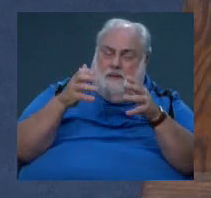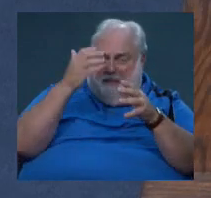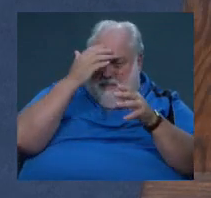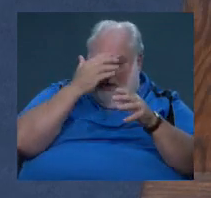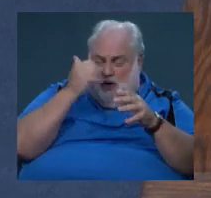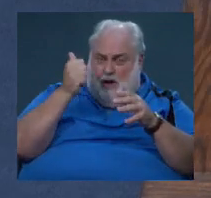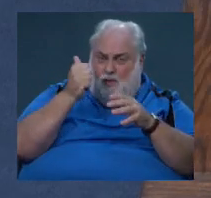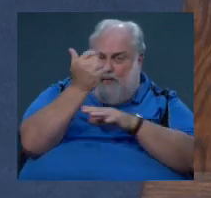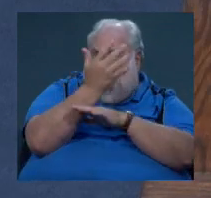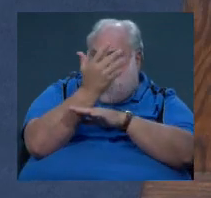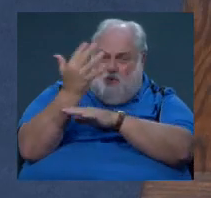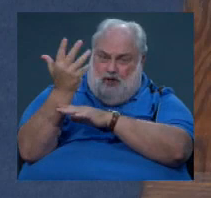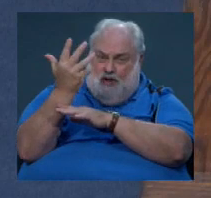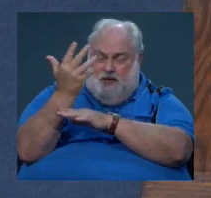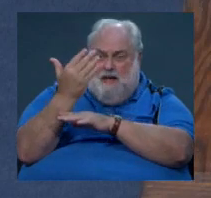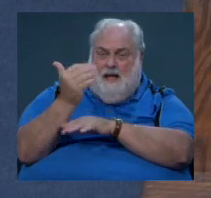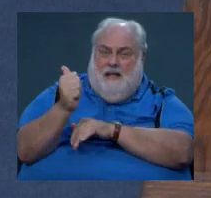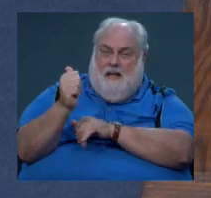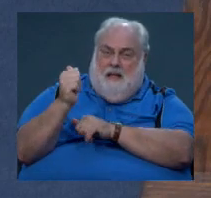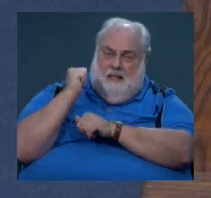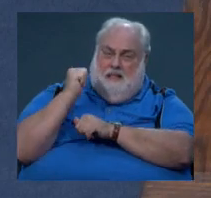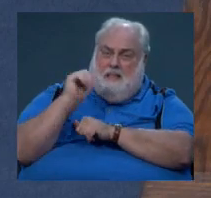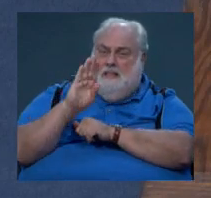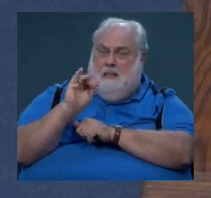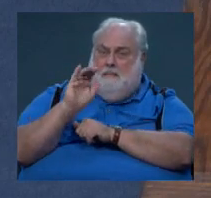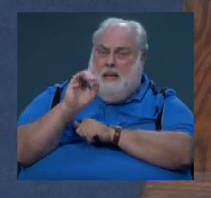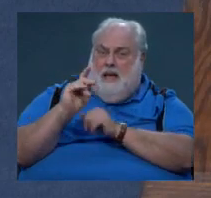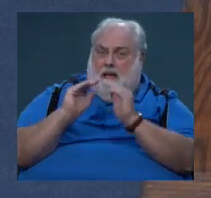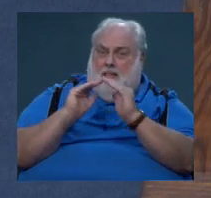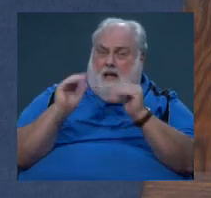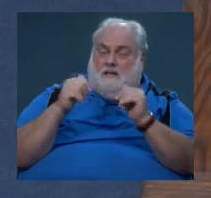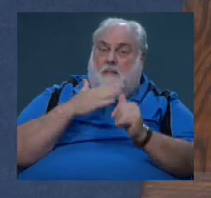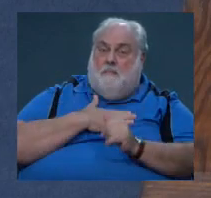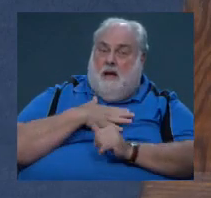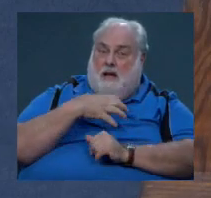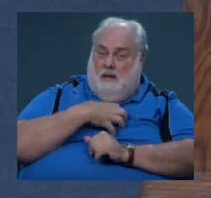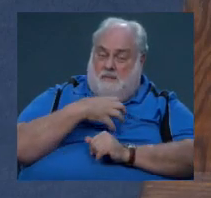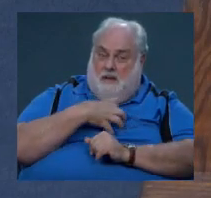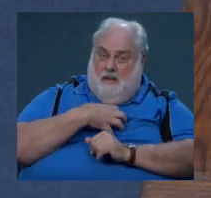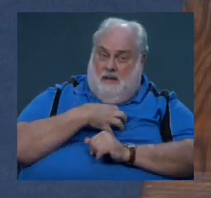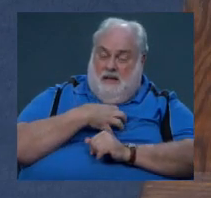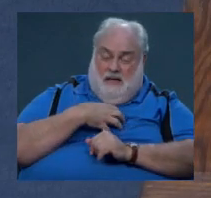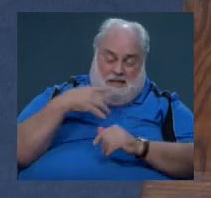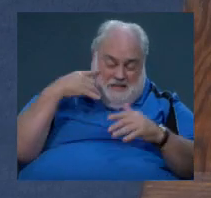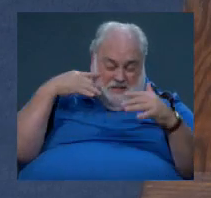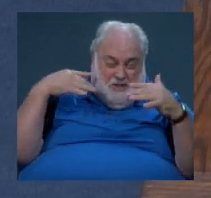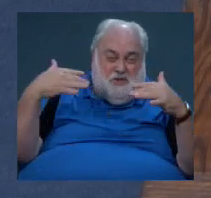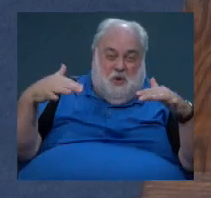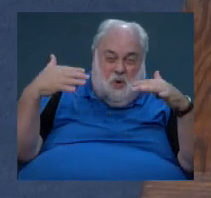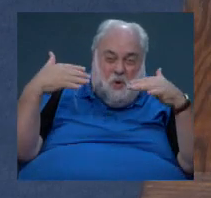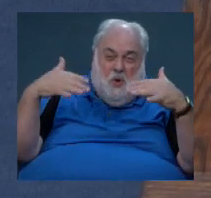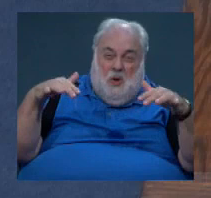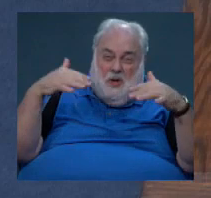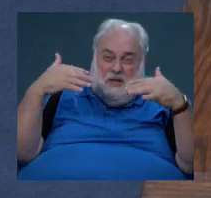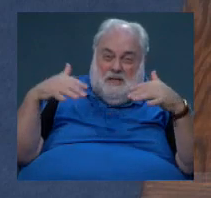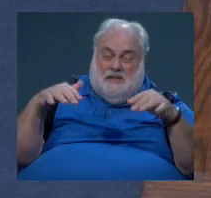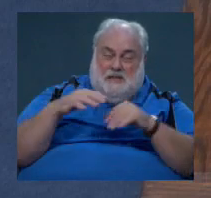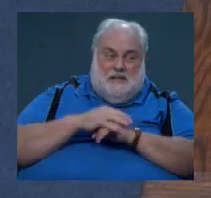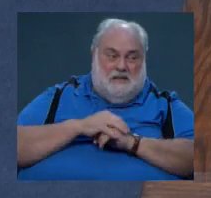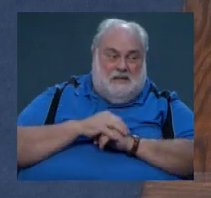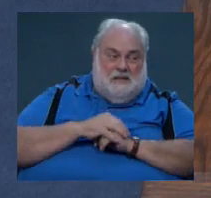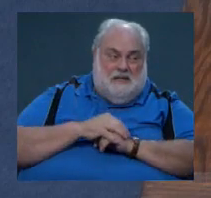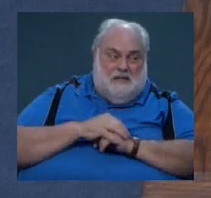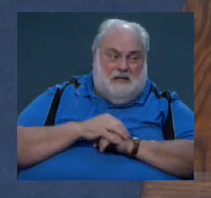some bushes in the back of the house. My complaint is the noise.